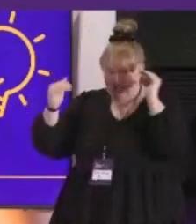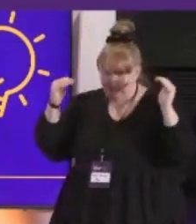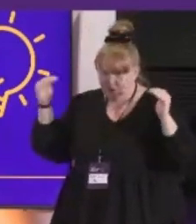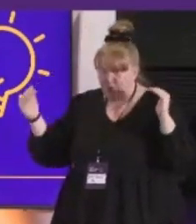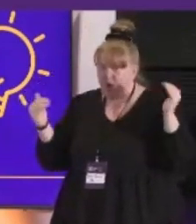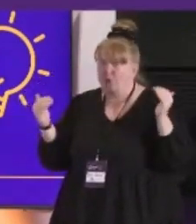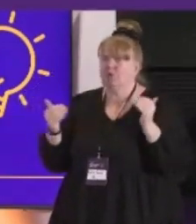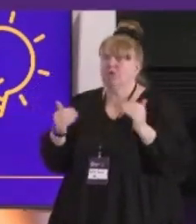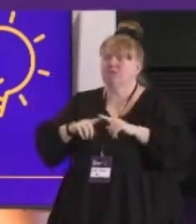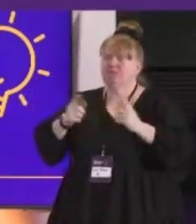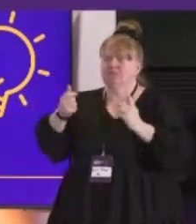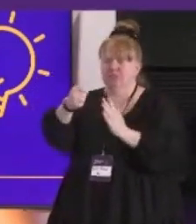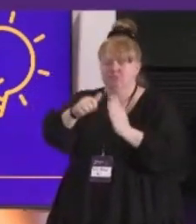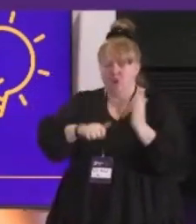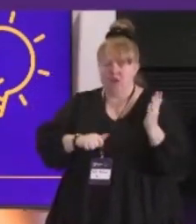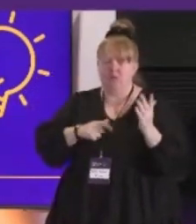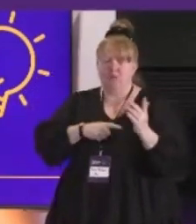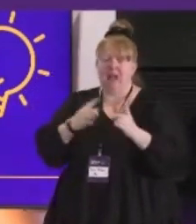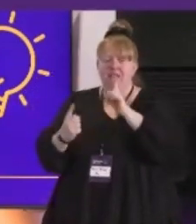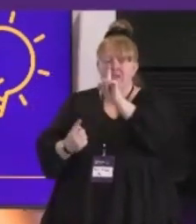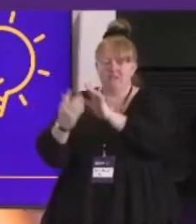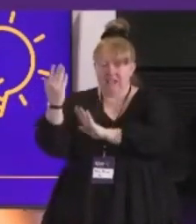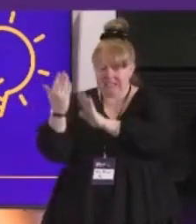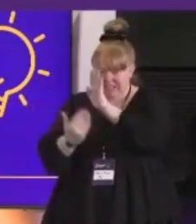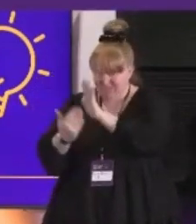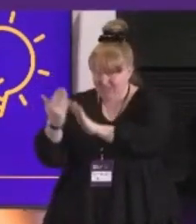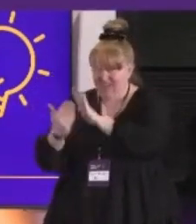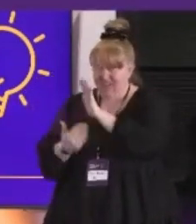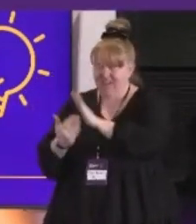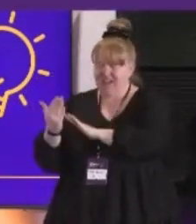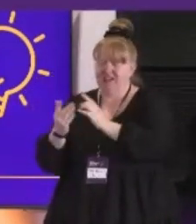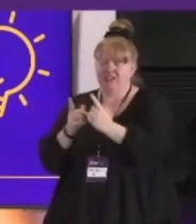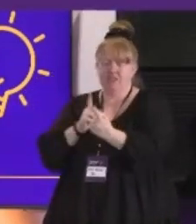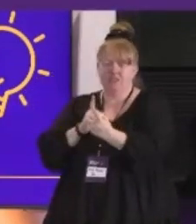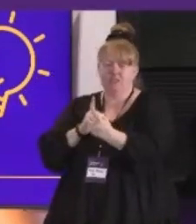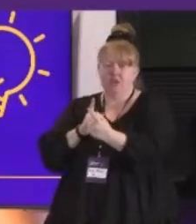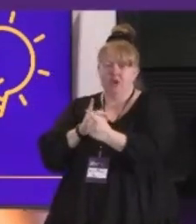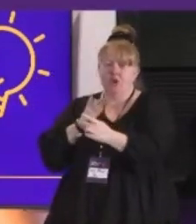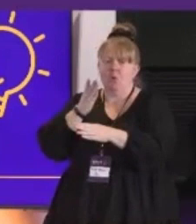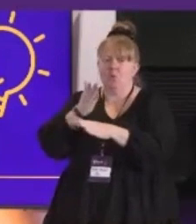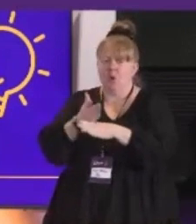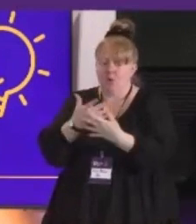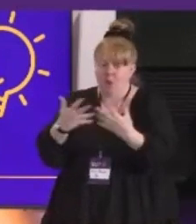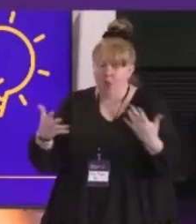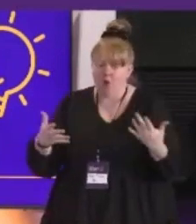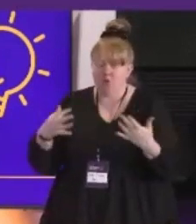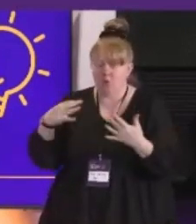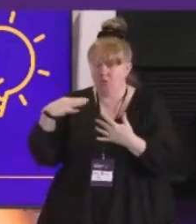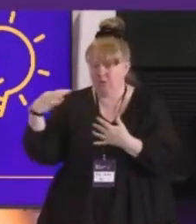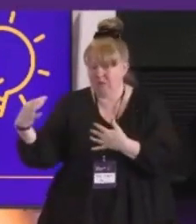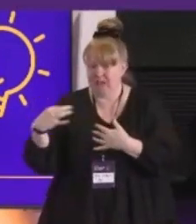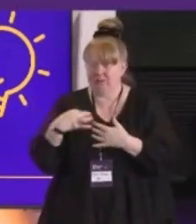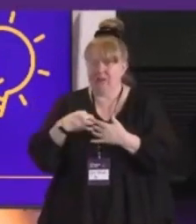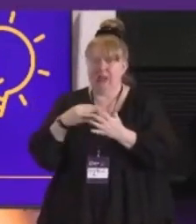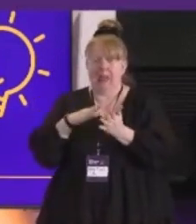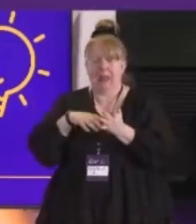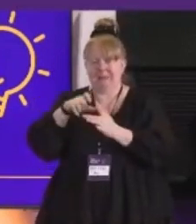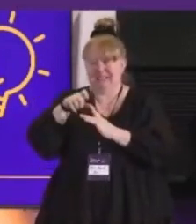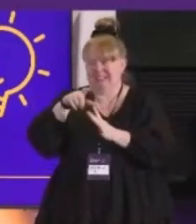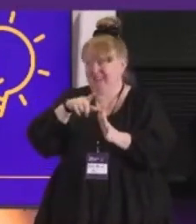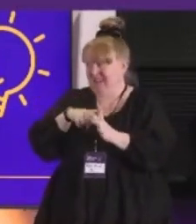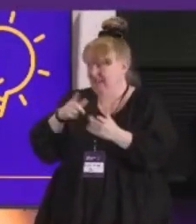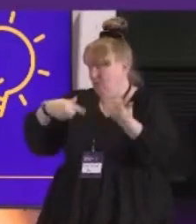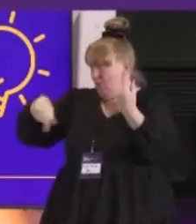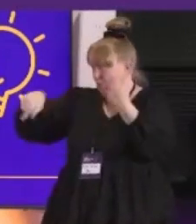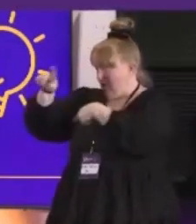different programs. We have in-person ones. We work with a lot of people who are represented. I'm covered by so many NDAs, but a lot of people who are